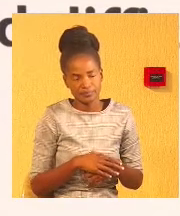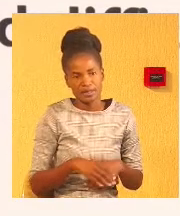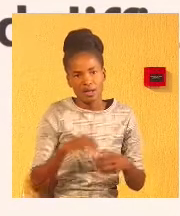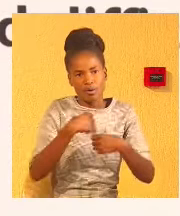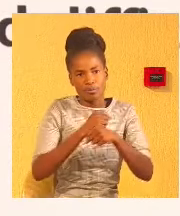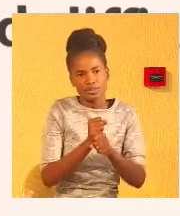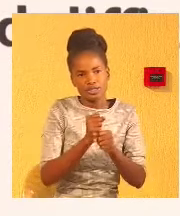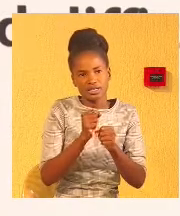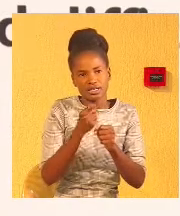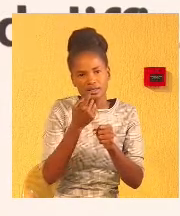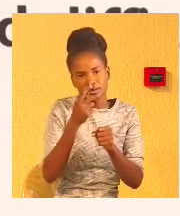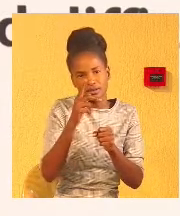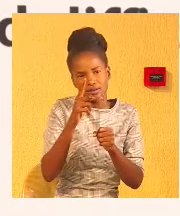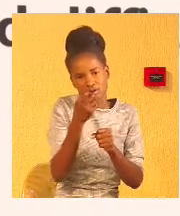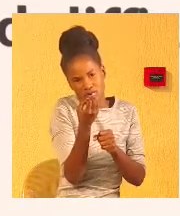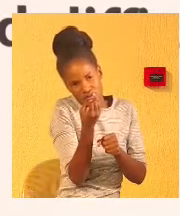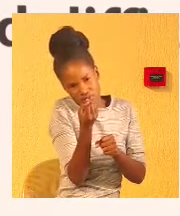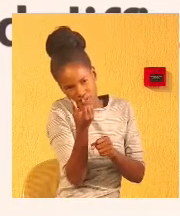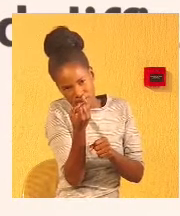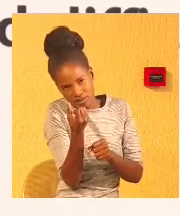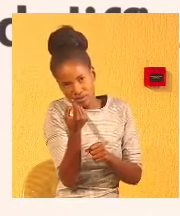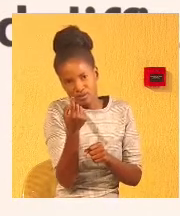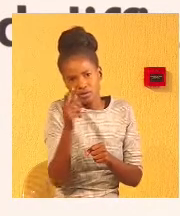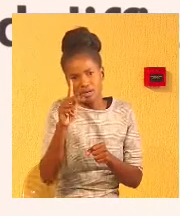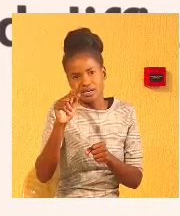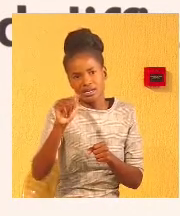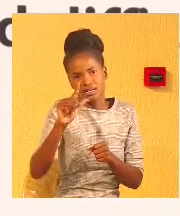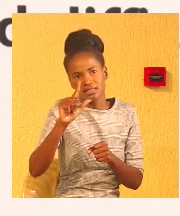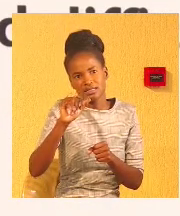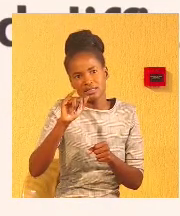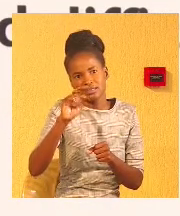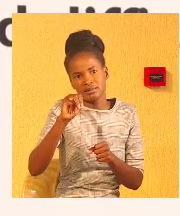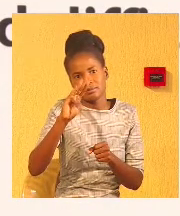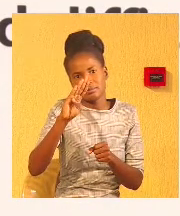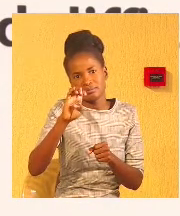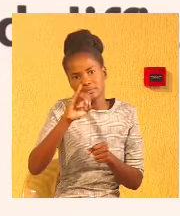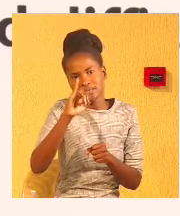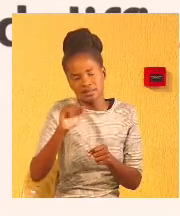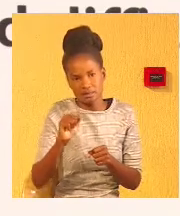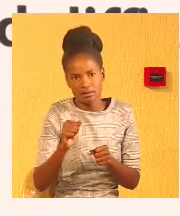Kalimbeza rice project, yes, it has been operational.